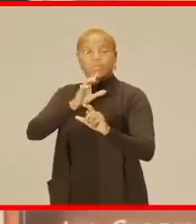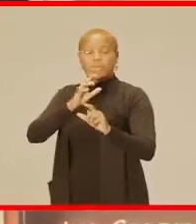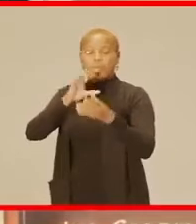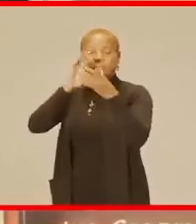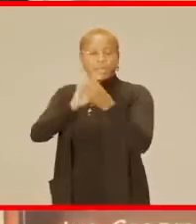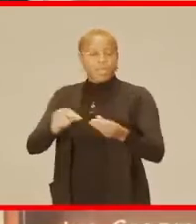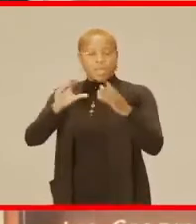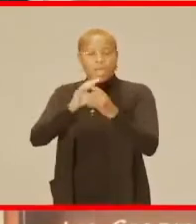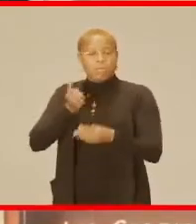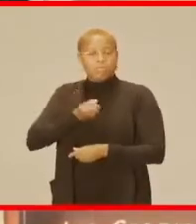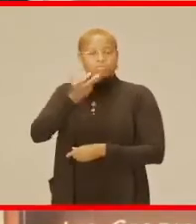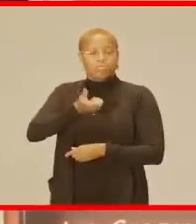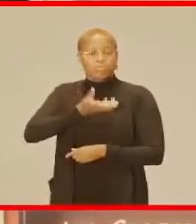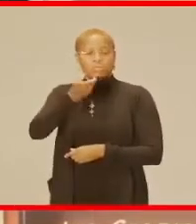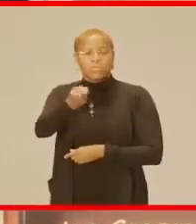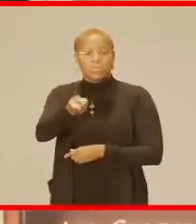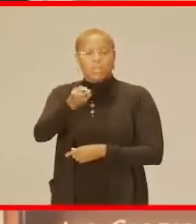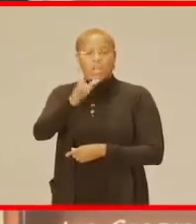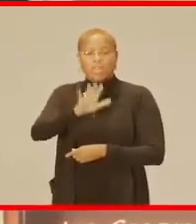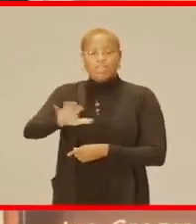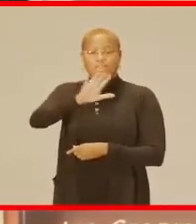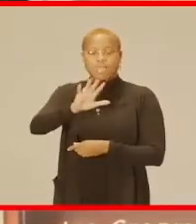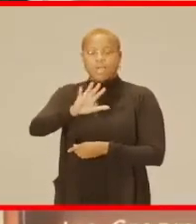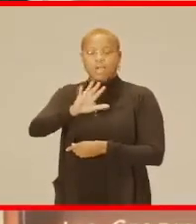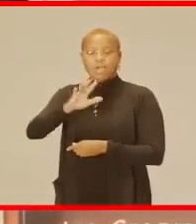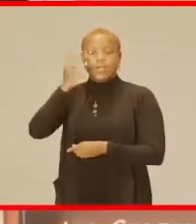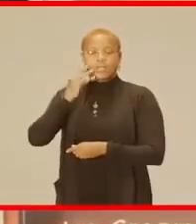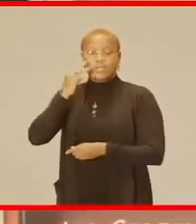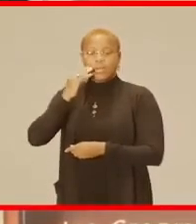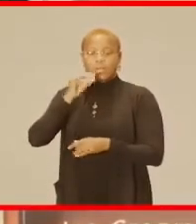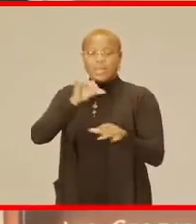related to the issues people go through in our world,